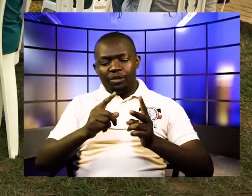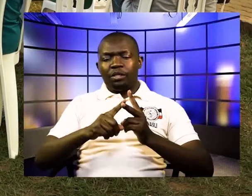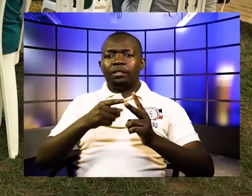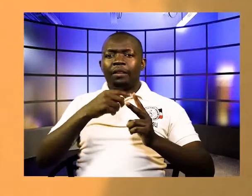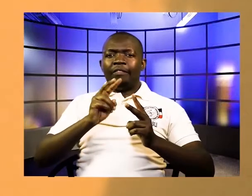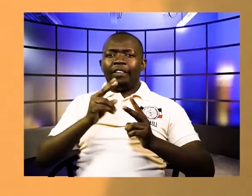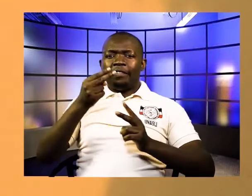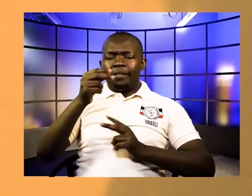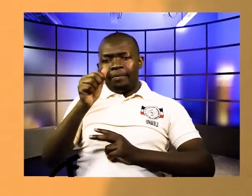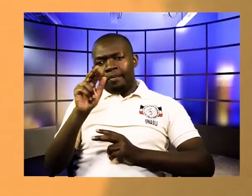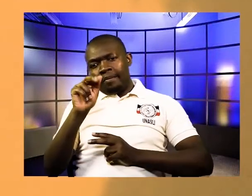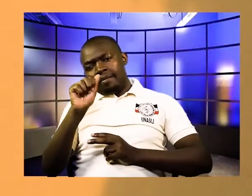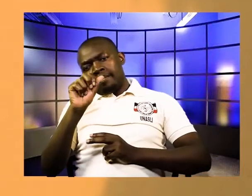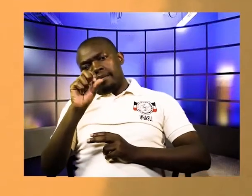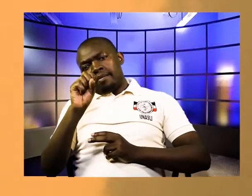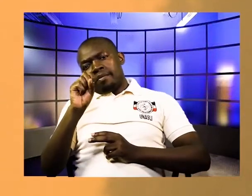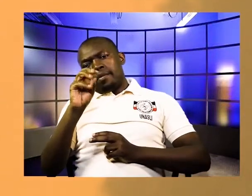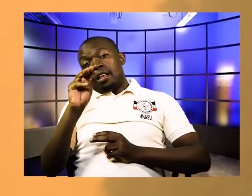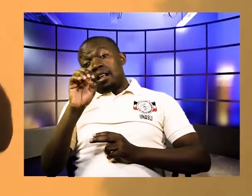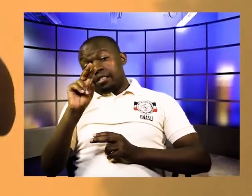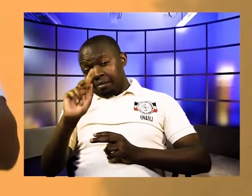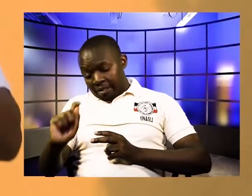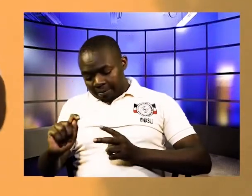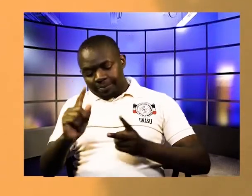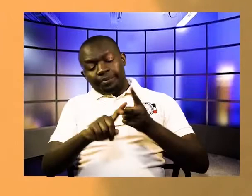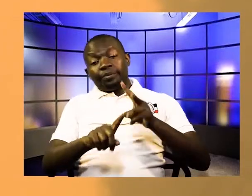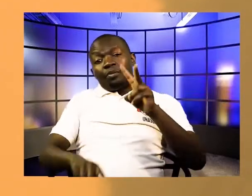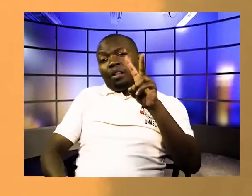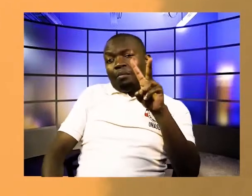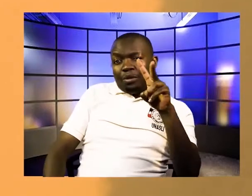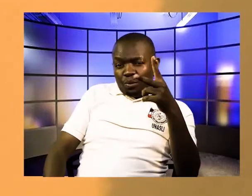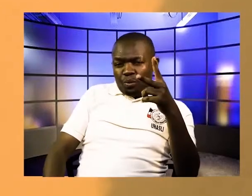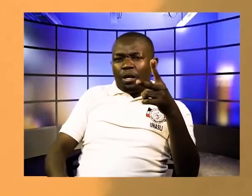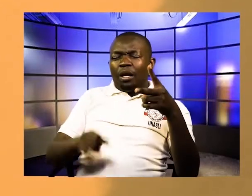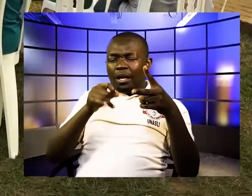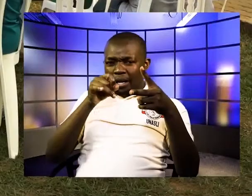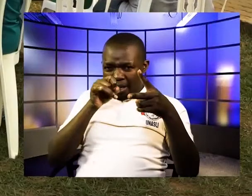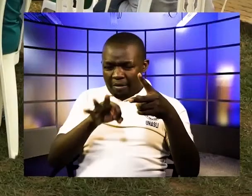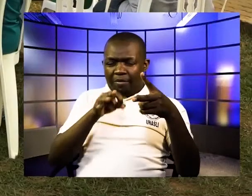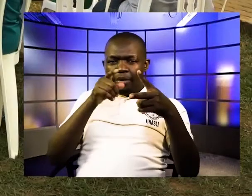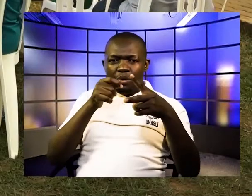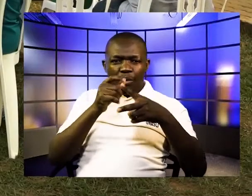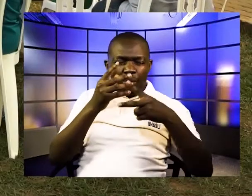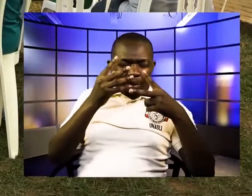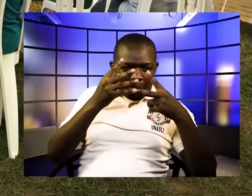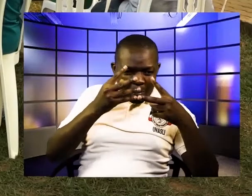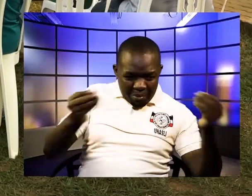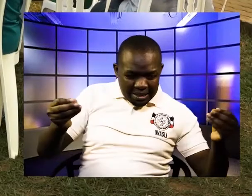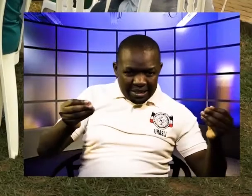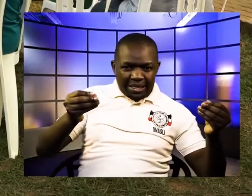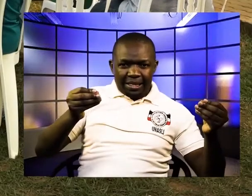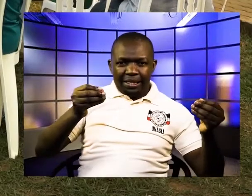harassment. Number two, if it skips you and it happens, make sure